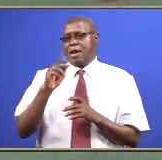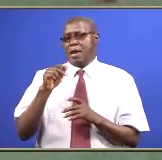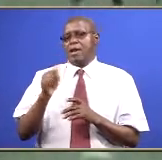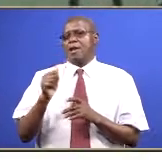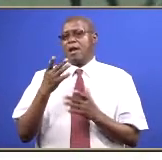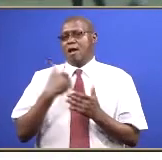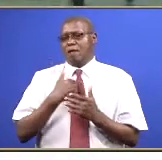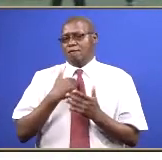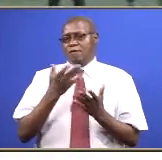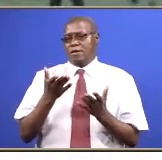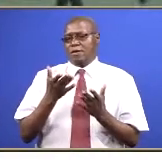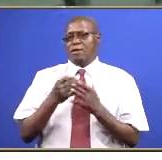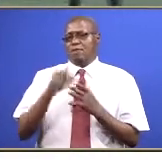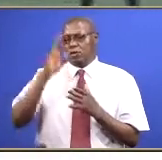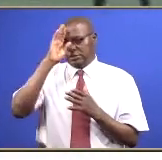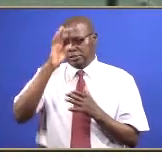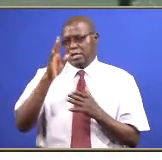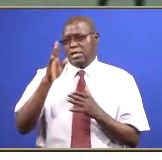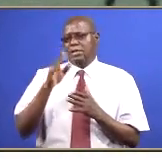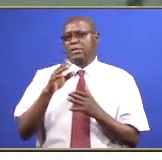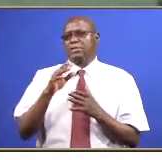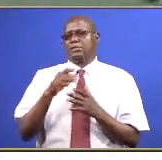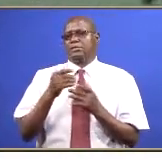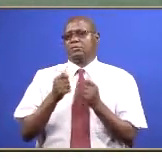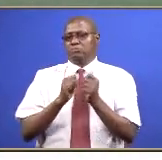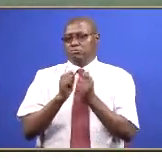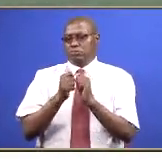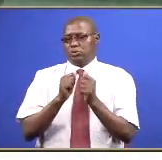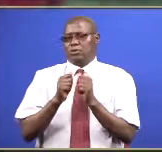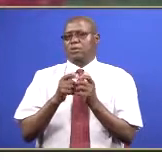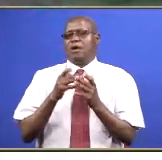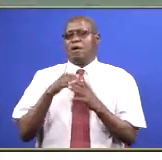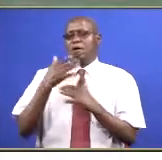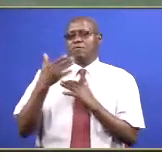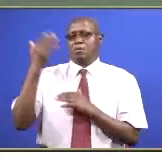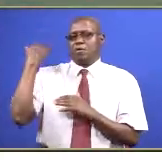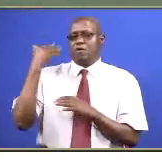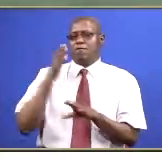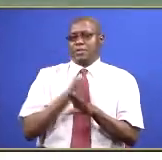for Sunday's match after picking injuries in the last contest.